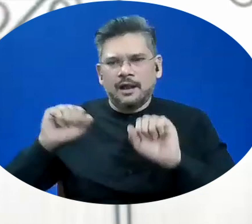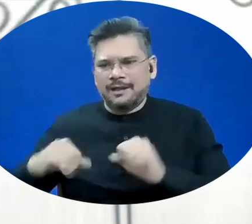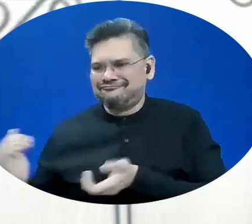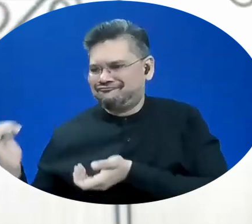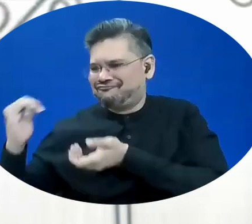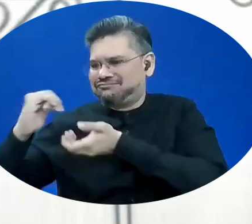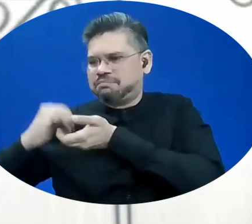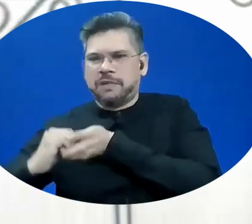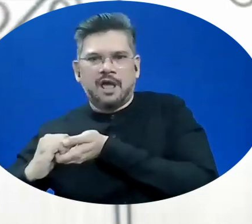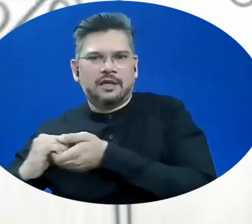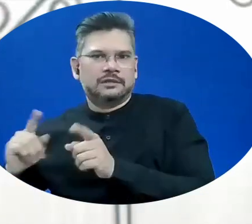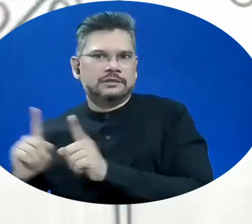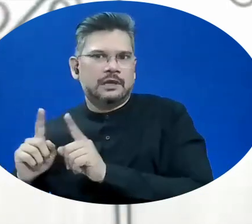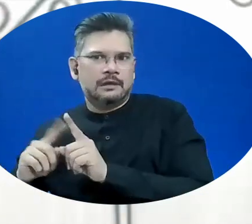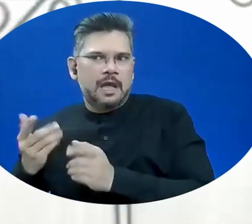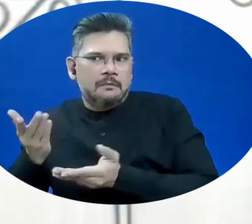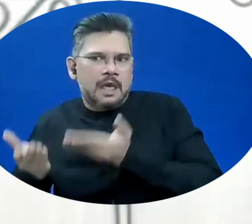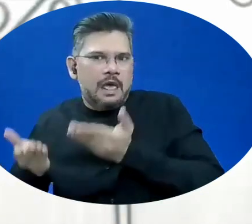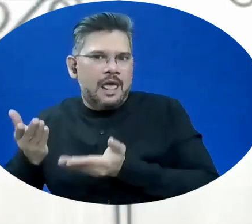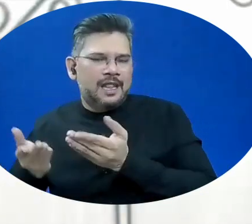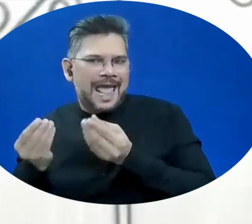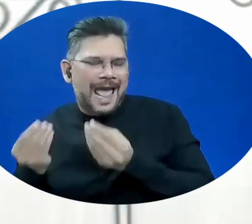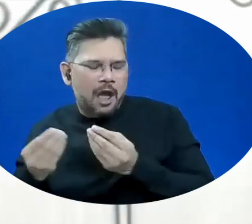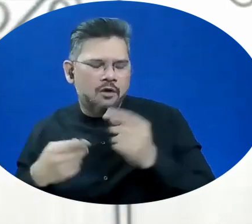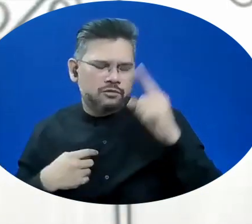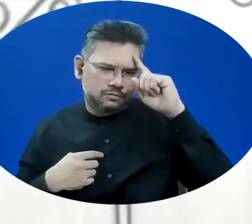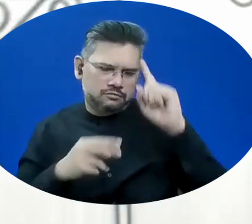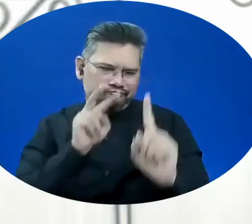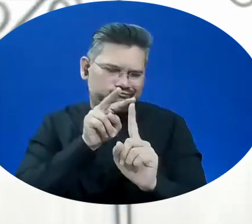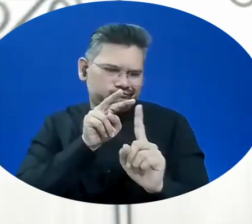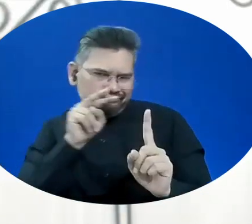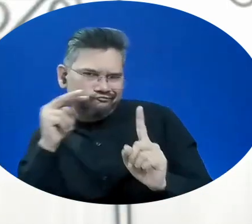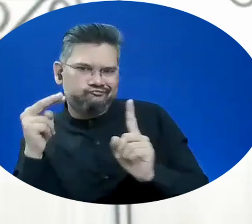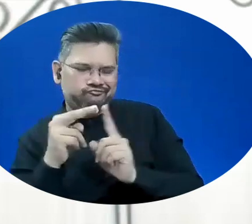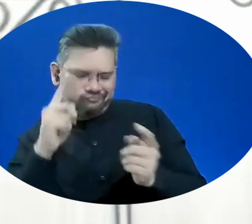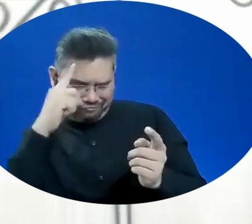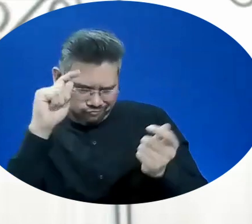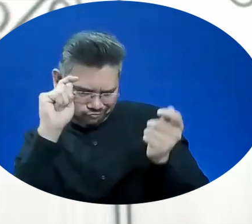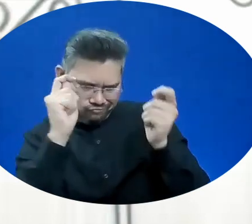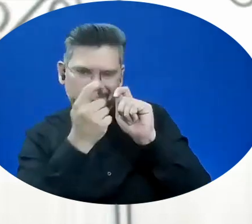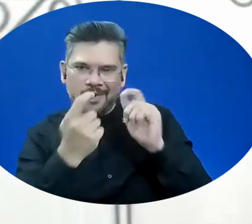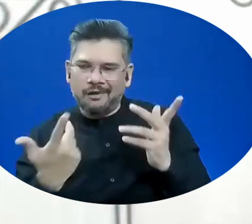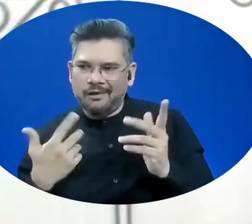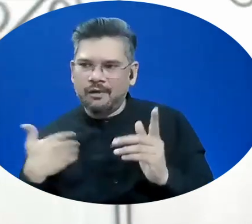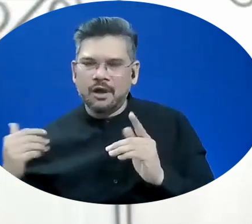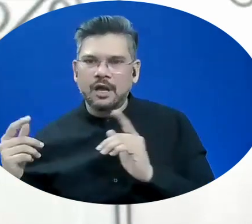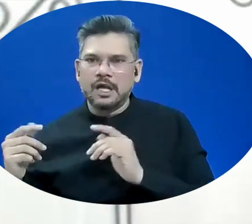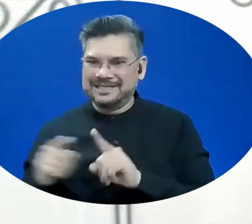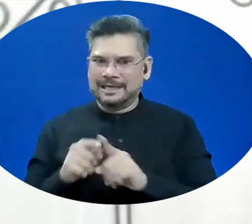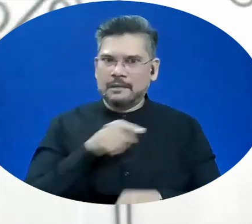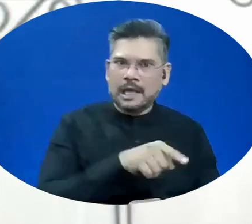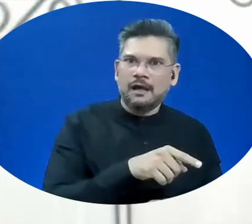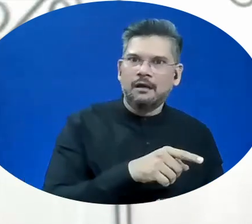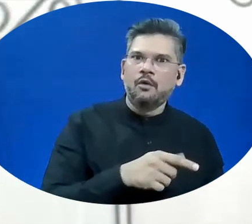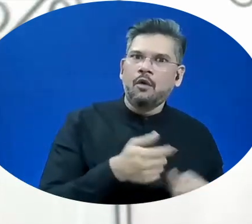found that balance. I had to actually work to find the balance, but thank God there was a project, a stitching project, dementia